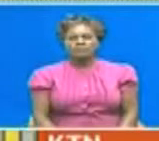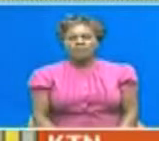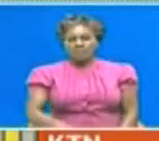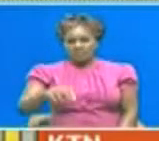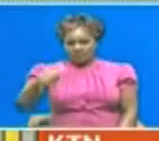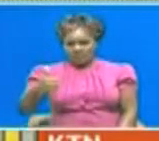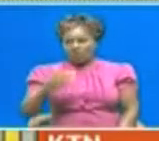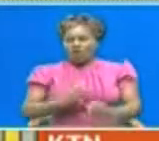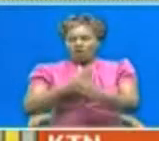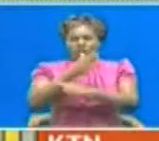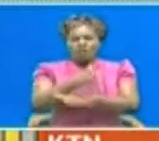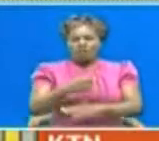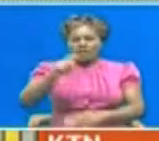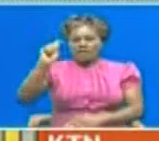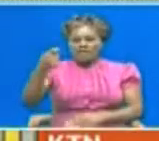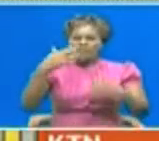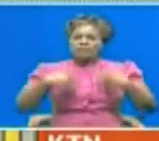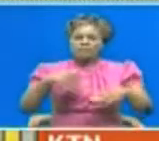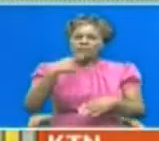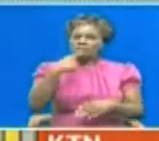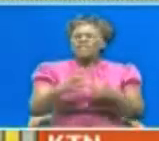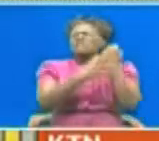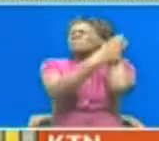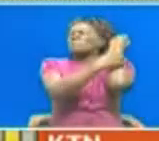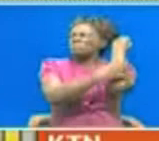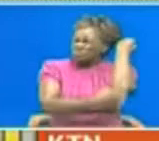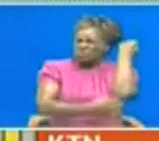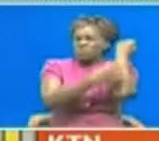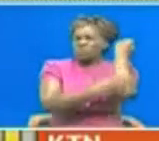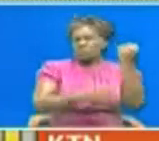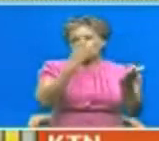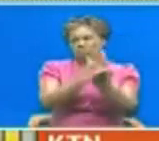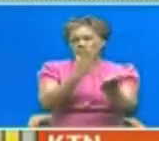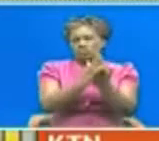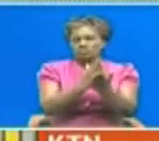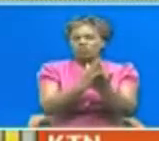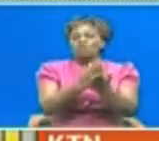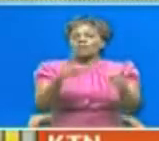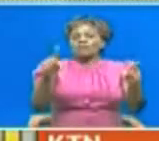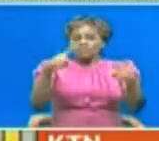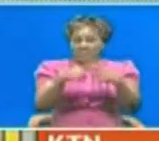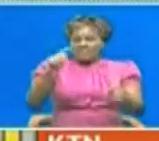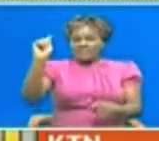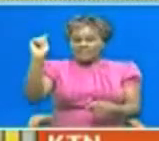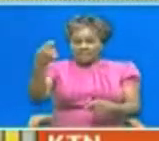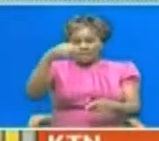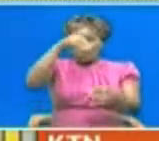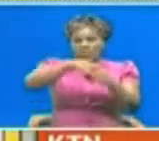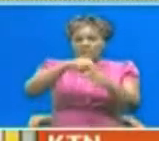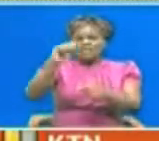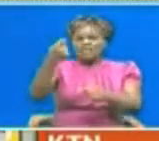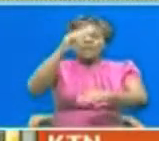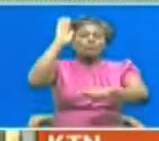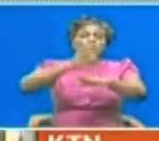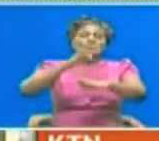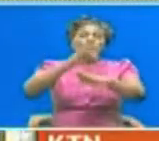Kwingineko ni kwamba zaidi wa Kenya milioni 18 wanasemekana kuishi maisha ya uchochole. Hii ni licha ya Kenya kutajwa kuwa kati ya mataifa yanayofanya